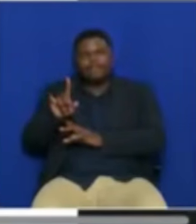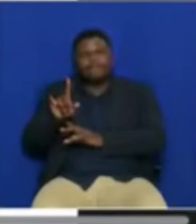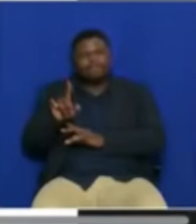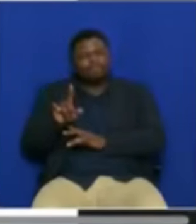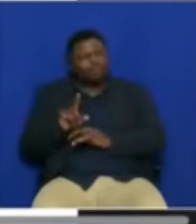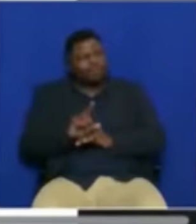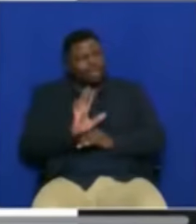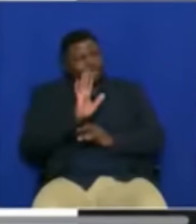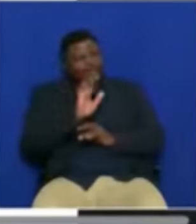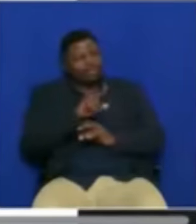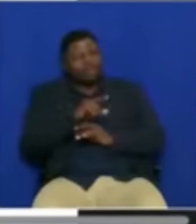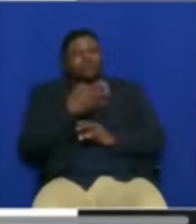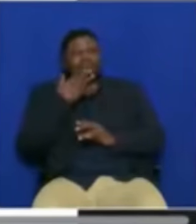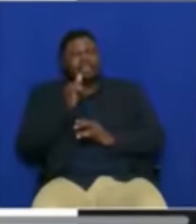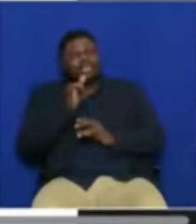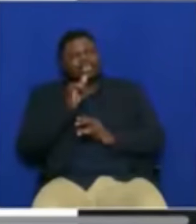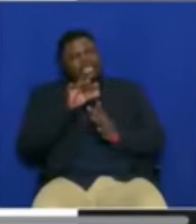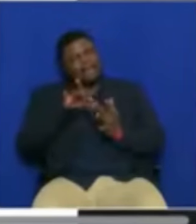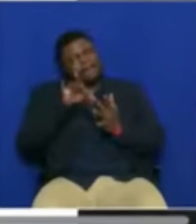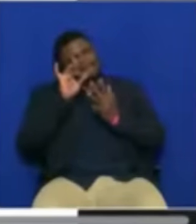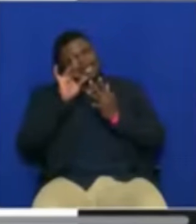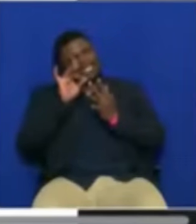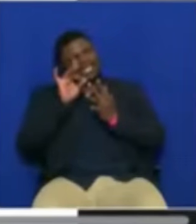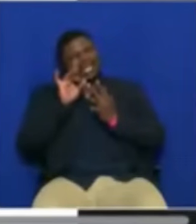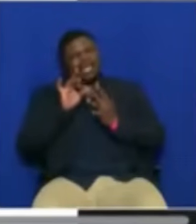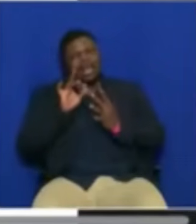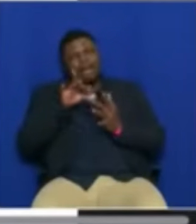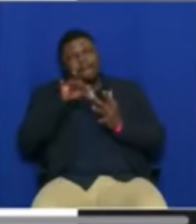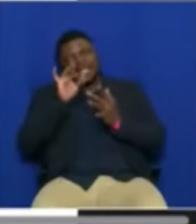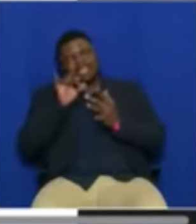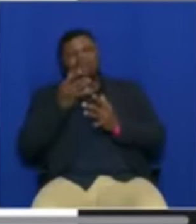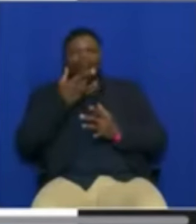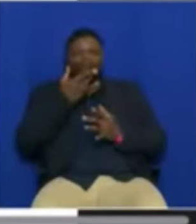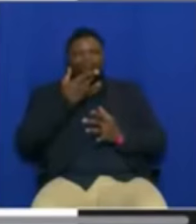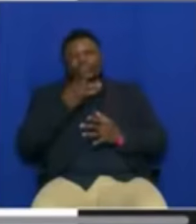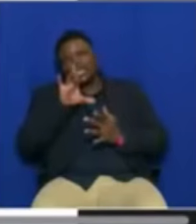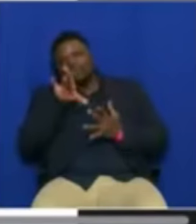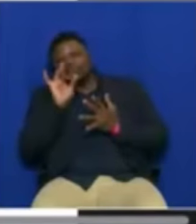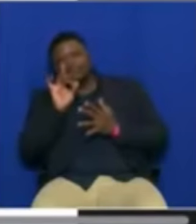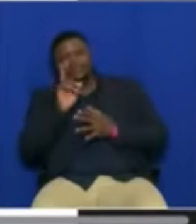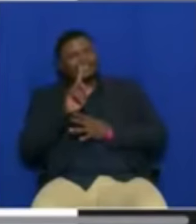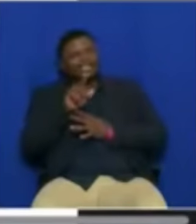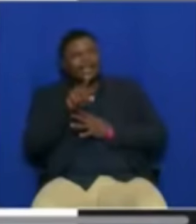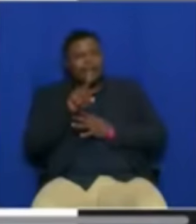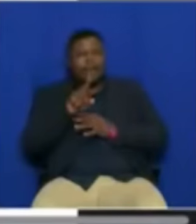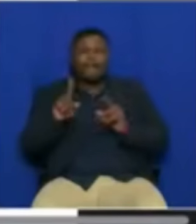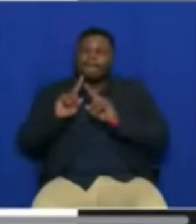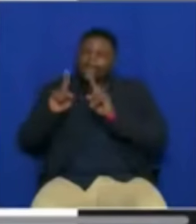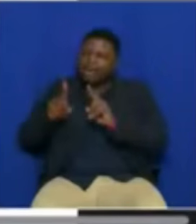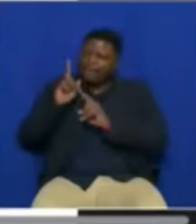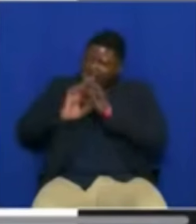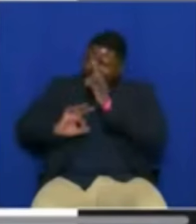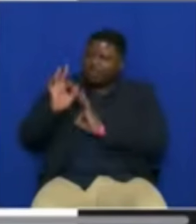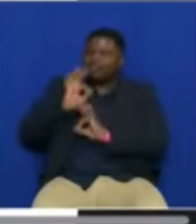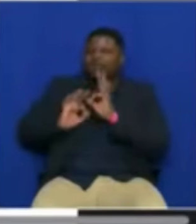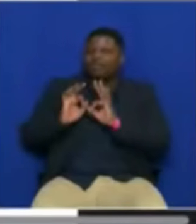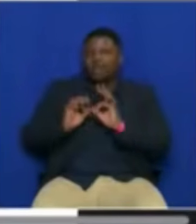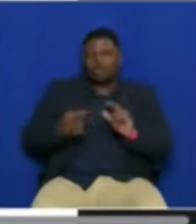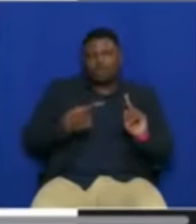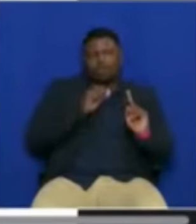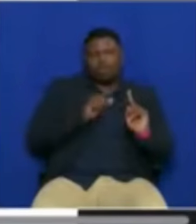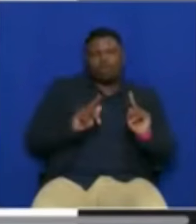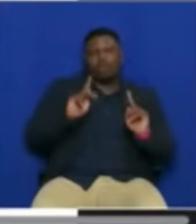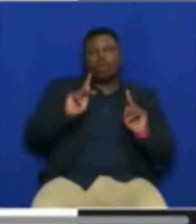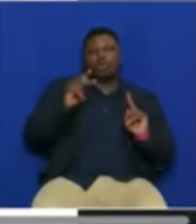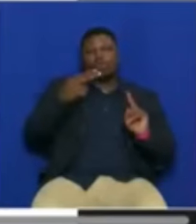choose. Take me through. If you make me understand, with reference to General Kumalo, I think I can extend that understanding